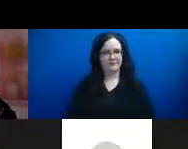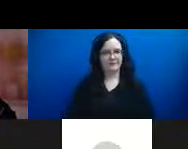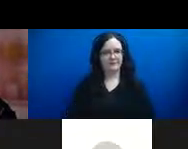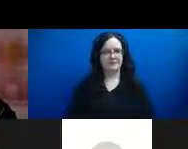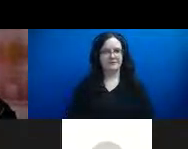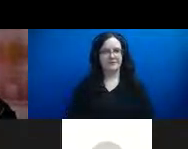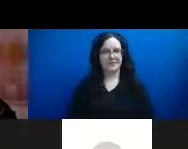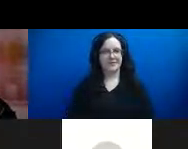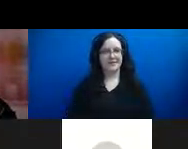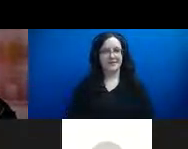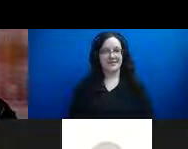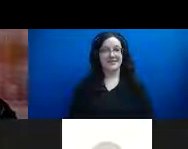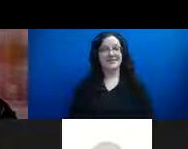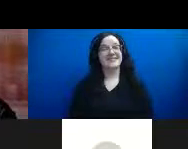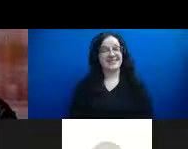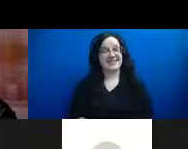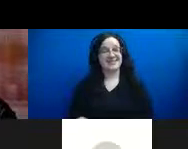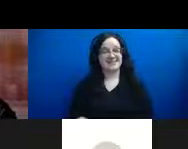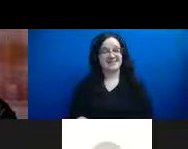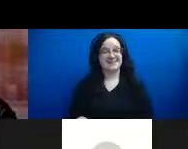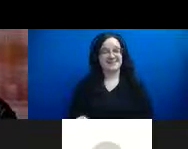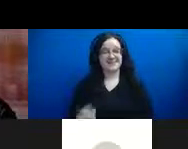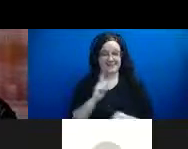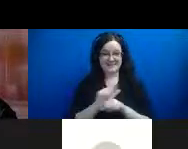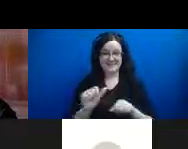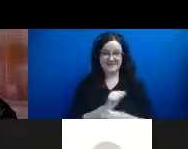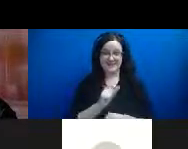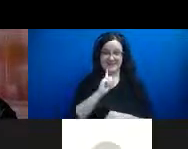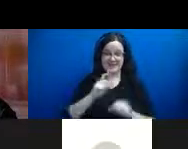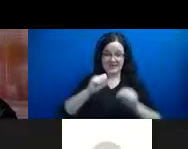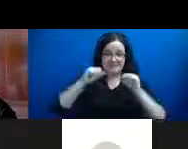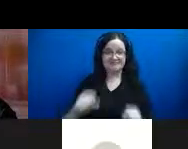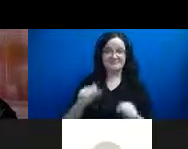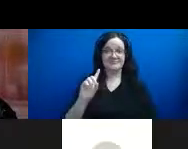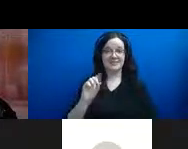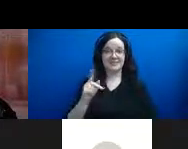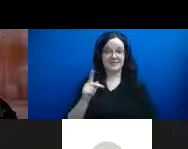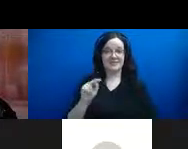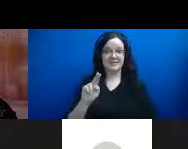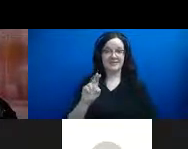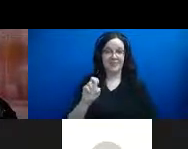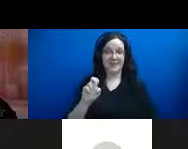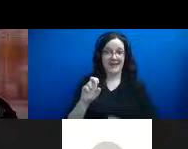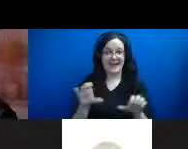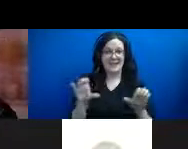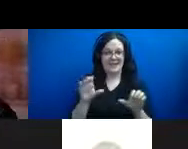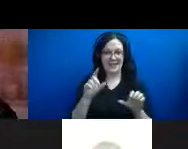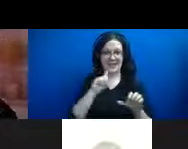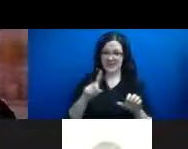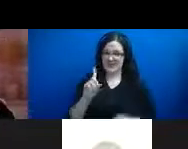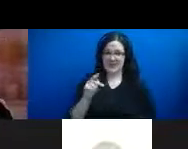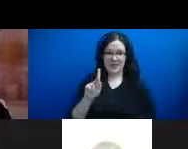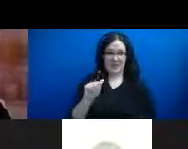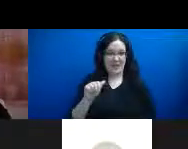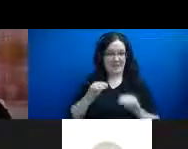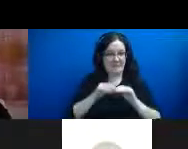there are actual costs in heavy dopaminergic activity or significant dopamine activity over